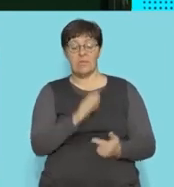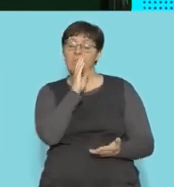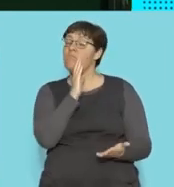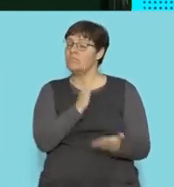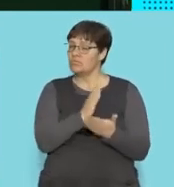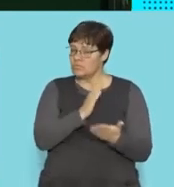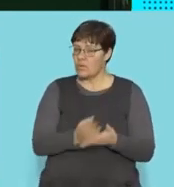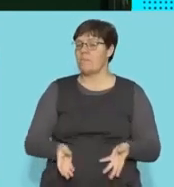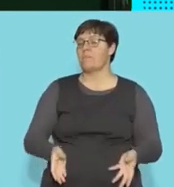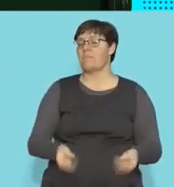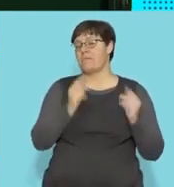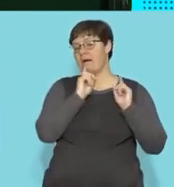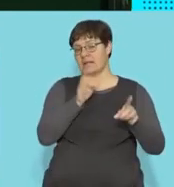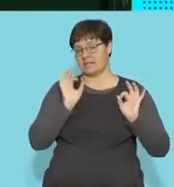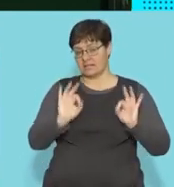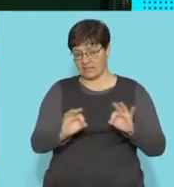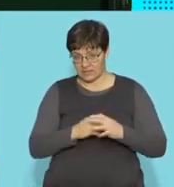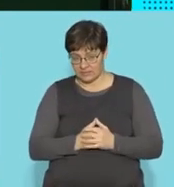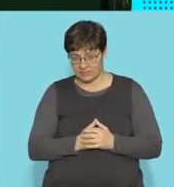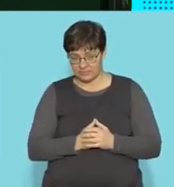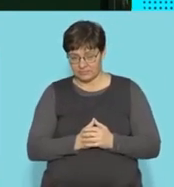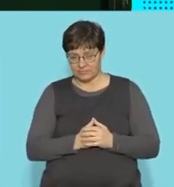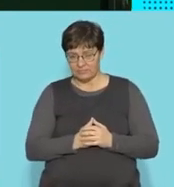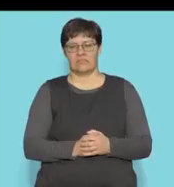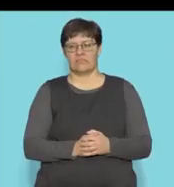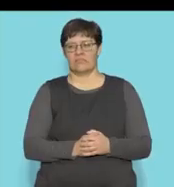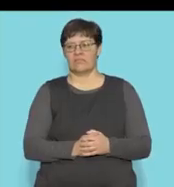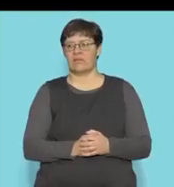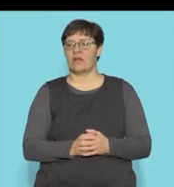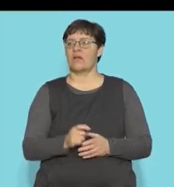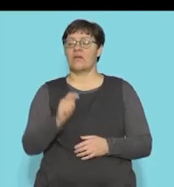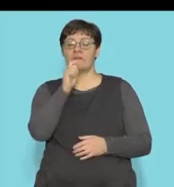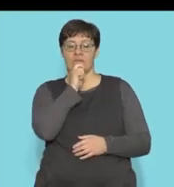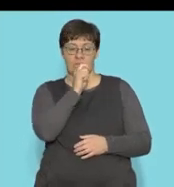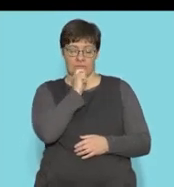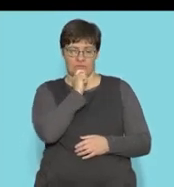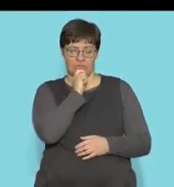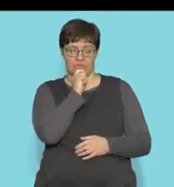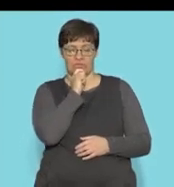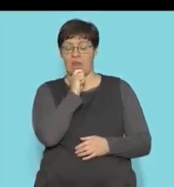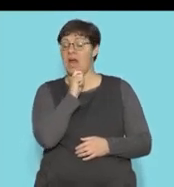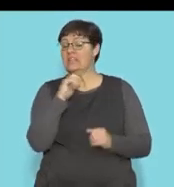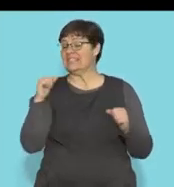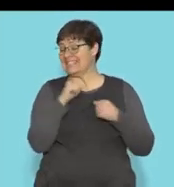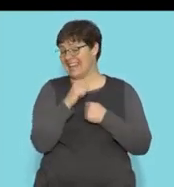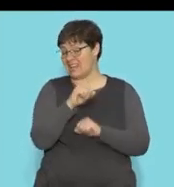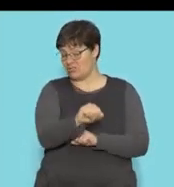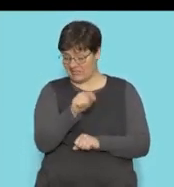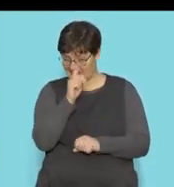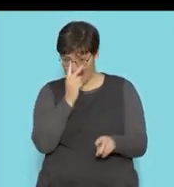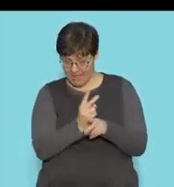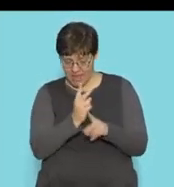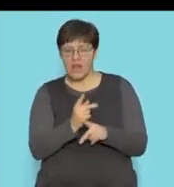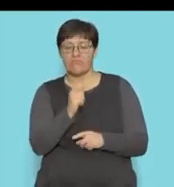make sure we got to the right answer. Let's use our rescue strategy to read